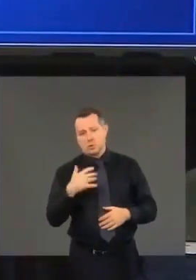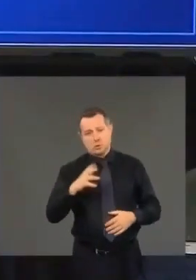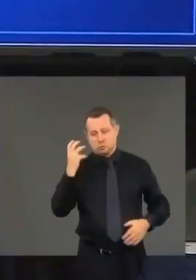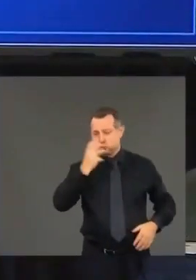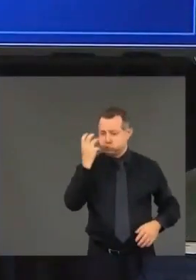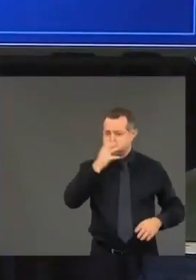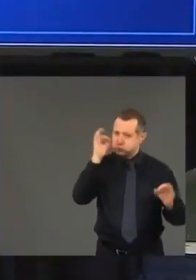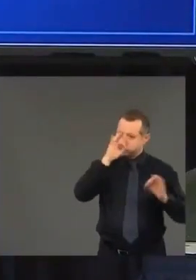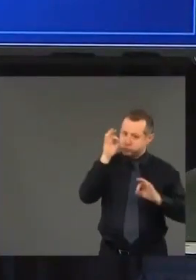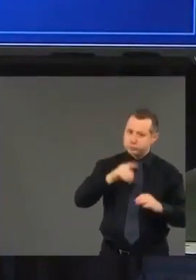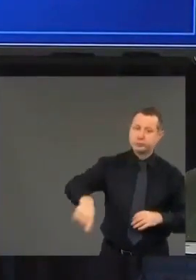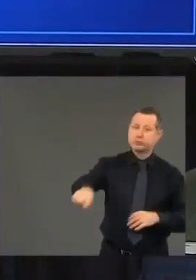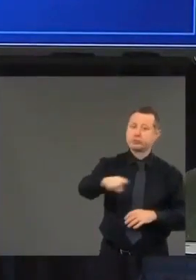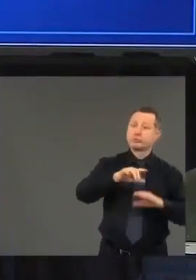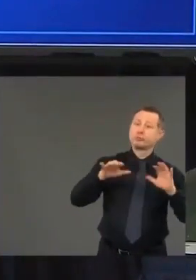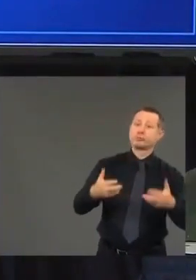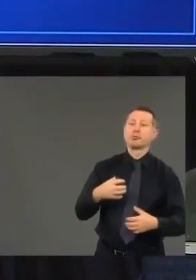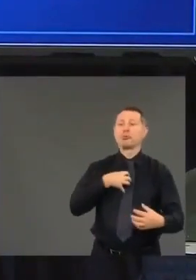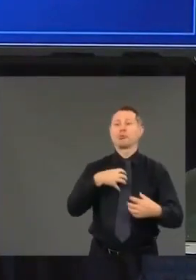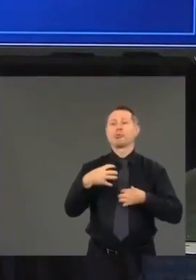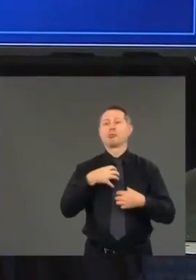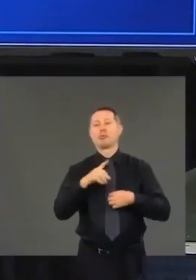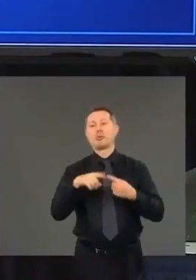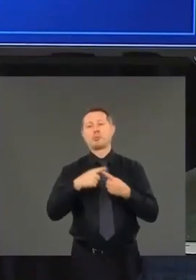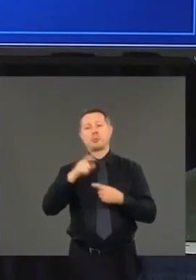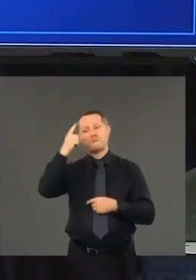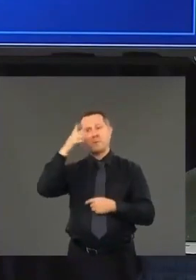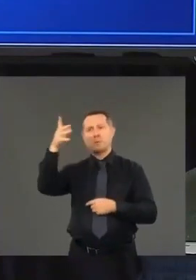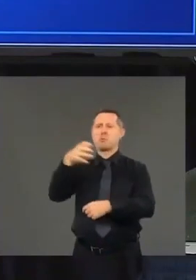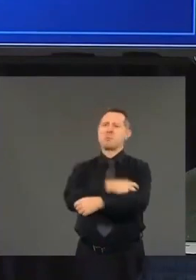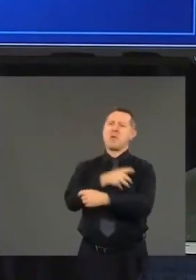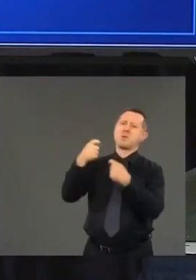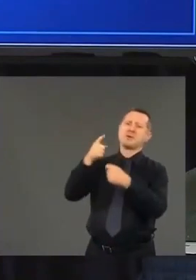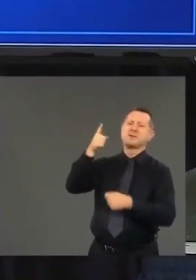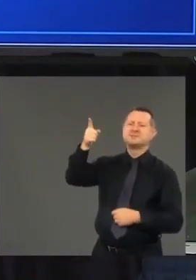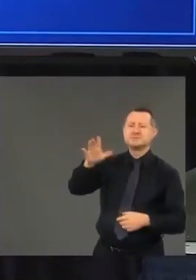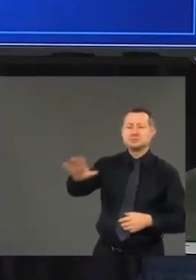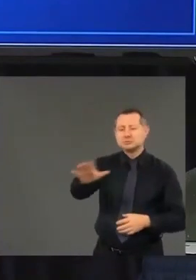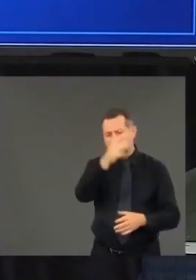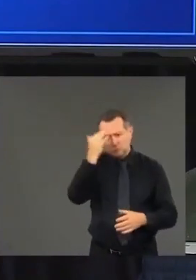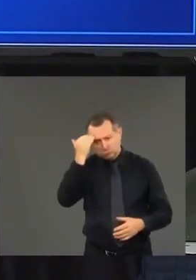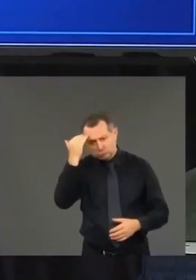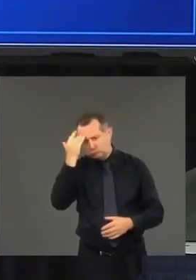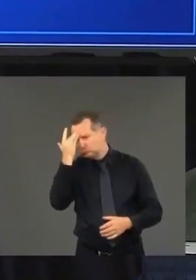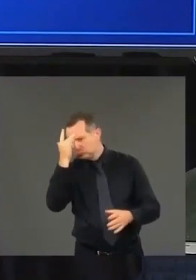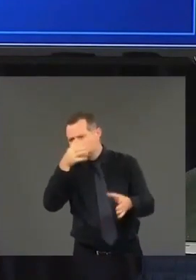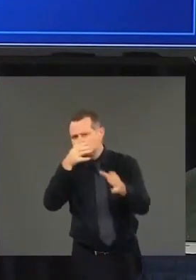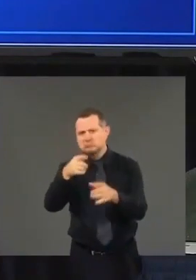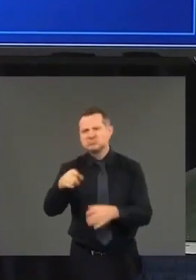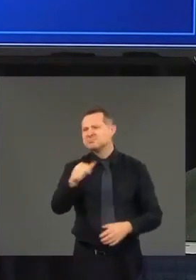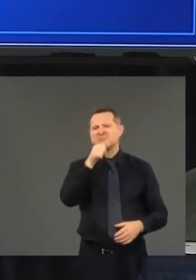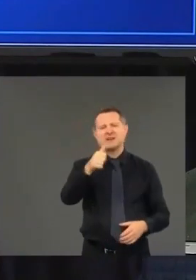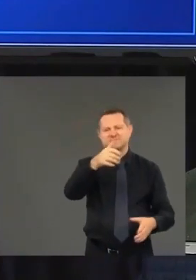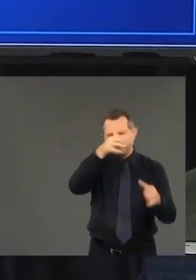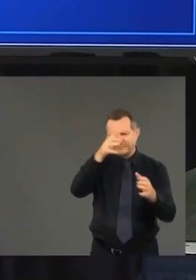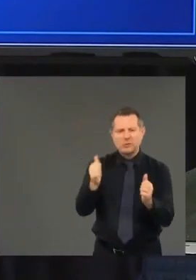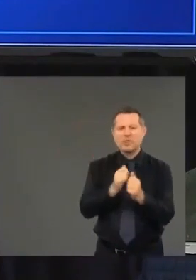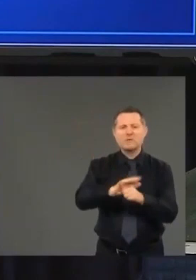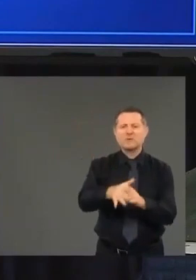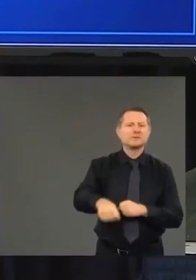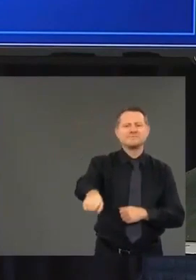groups who, I don't know what their area of expertise is, but I can tell you it's not global pandemic, and some of these lawmakers who I think are being